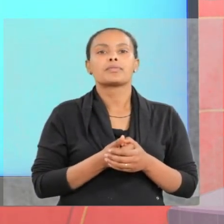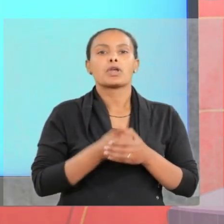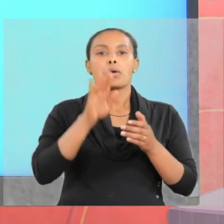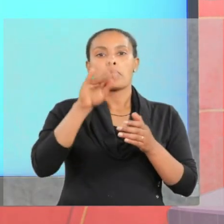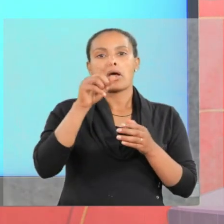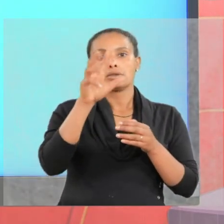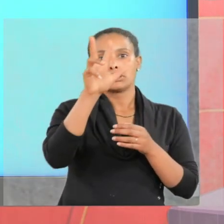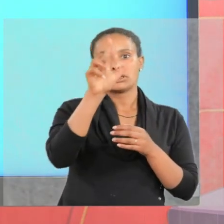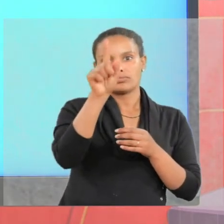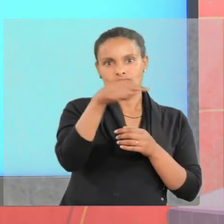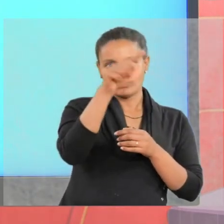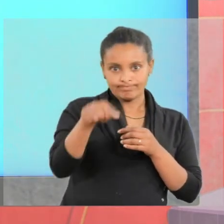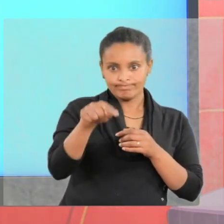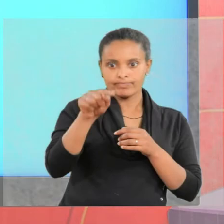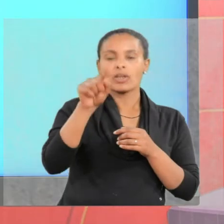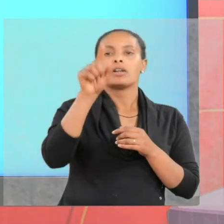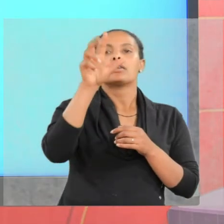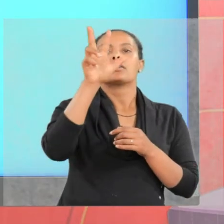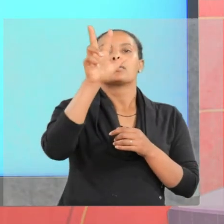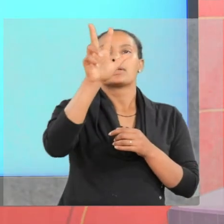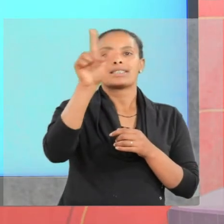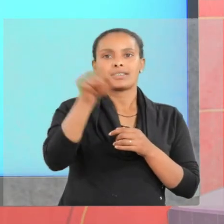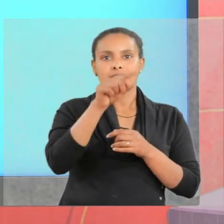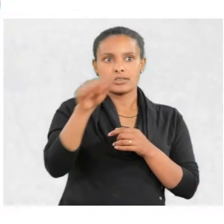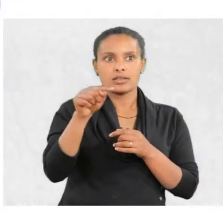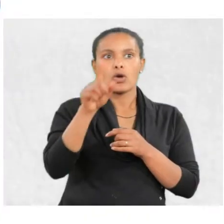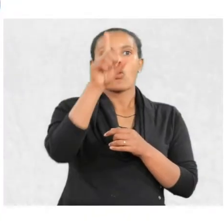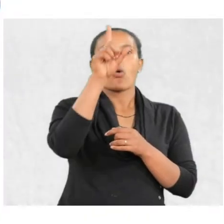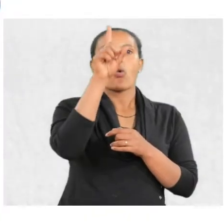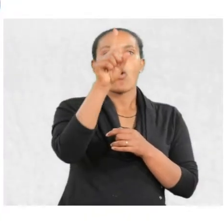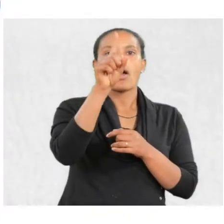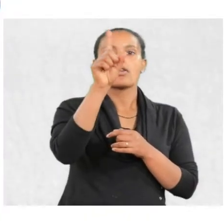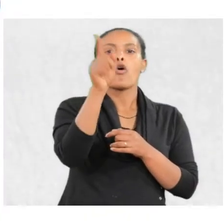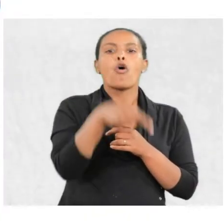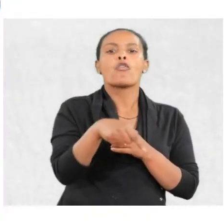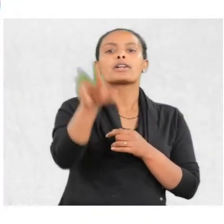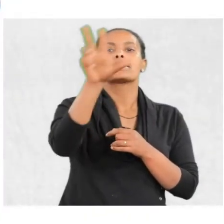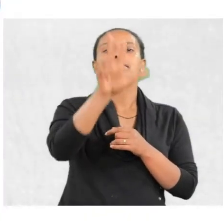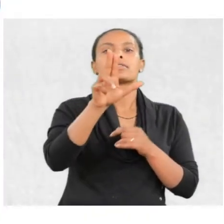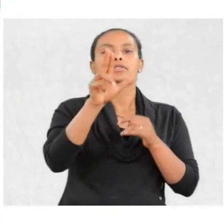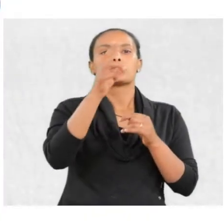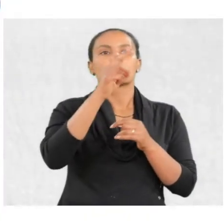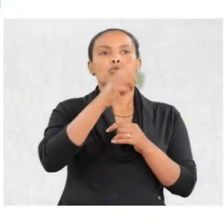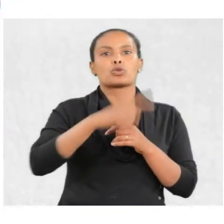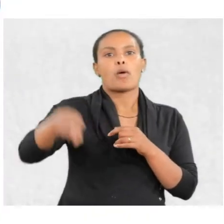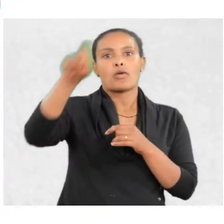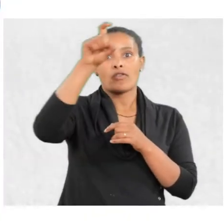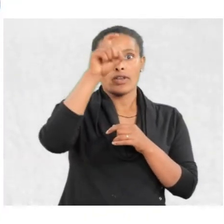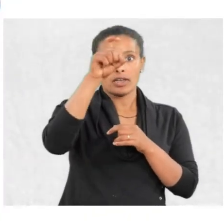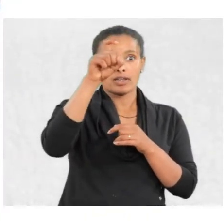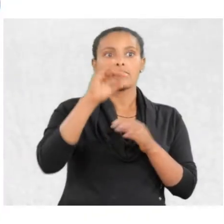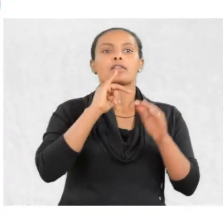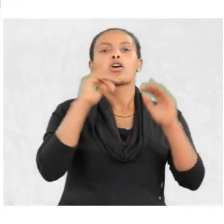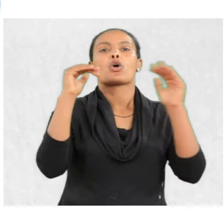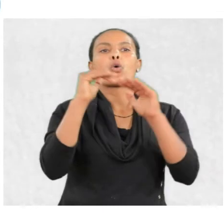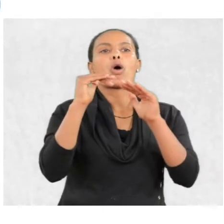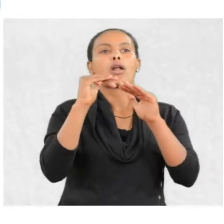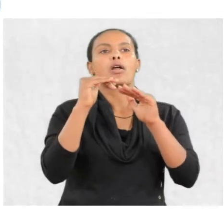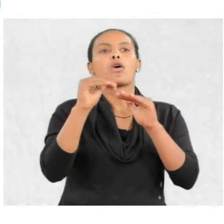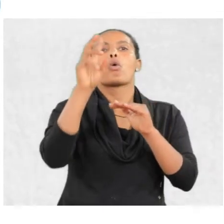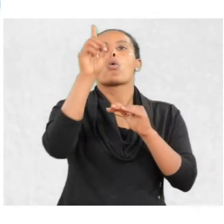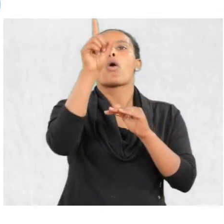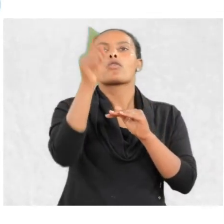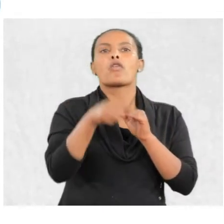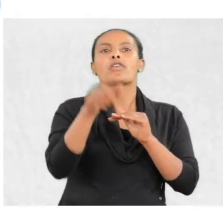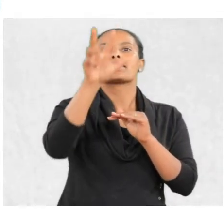By stream, this is by 0.273 is 1 over 3 to the power of X equal, this is 1